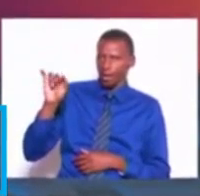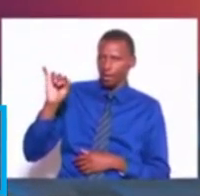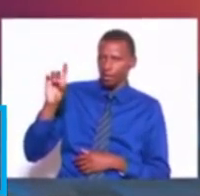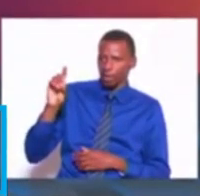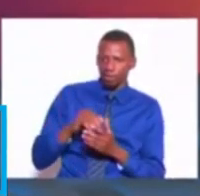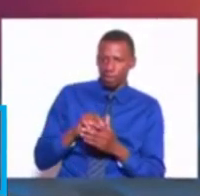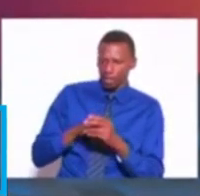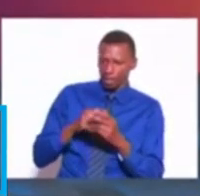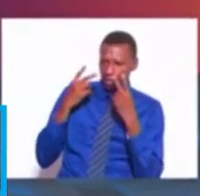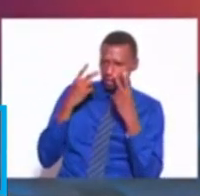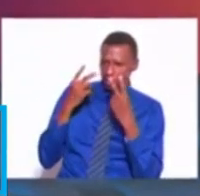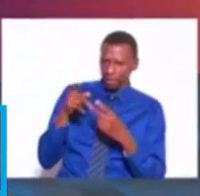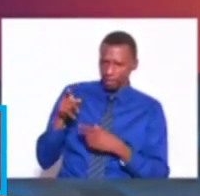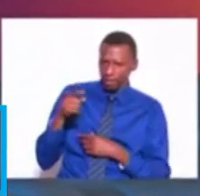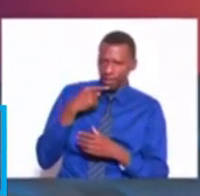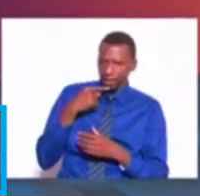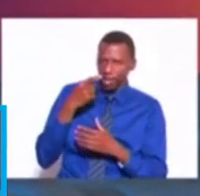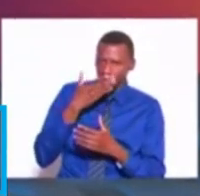and then he says,